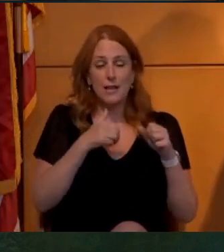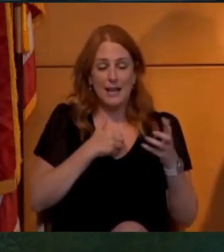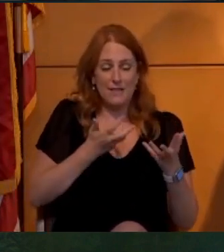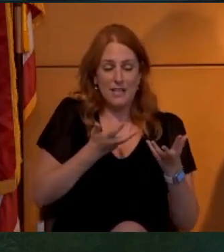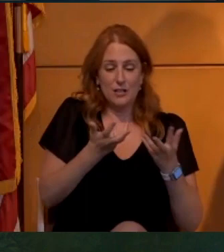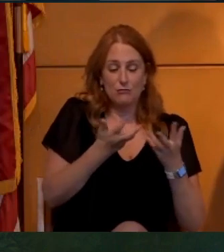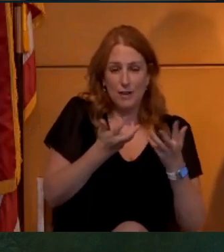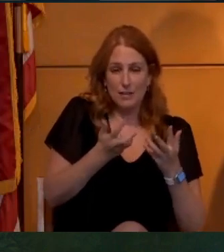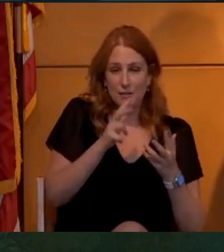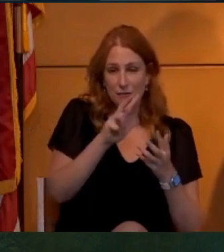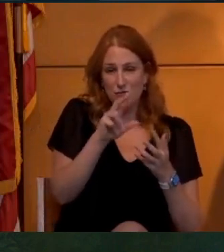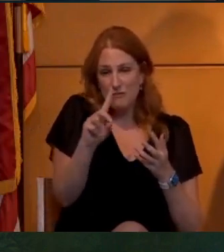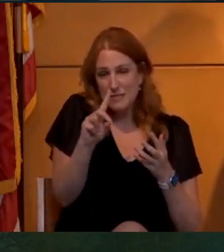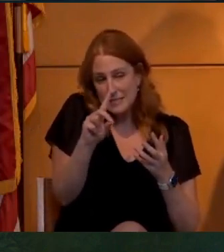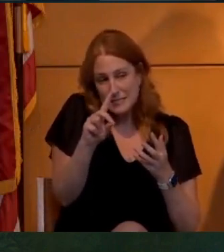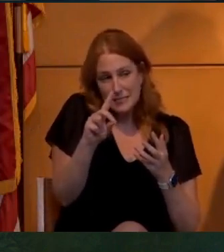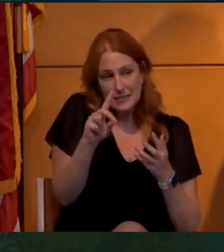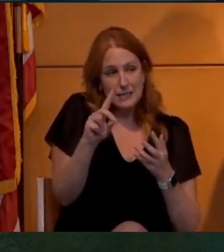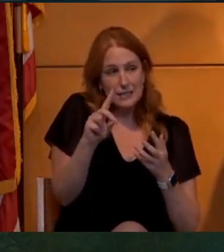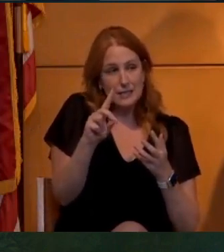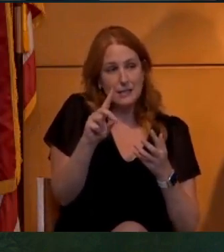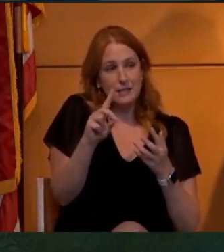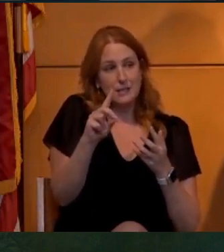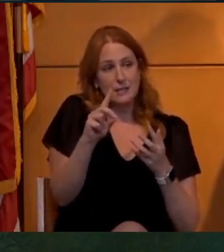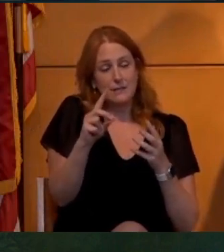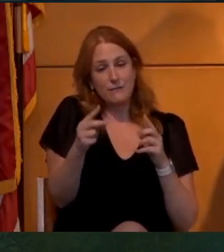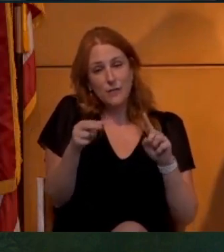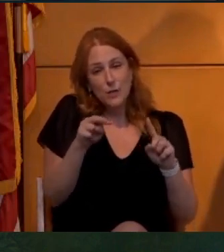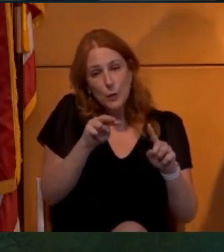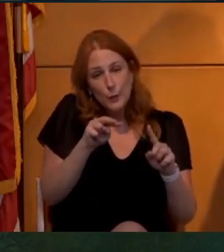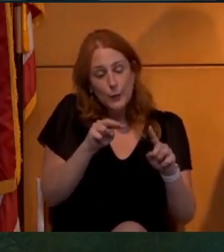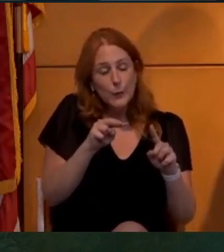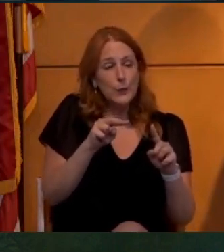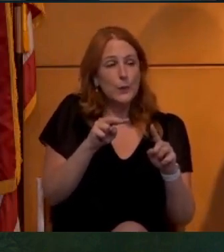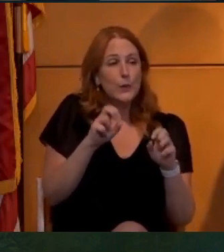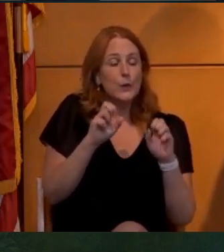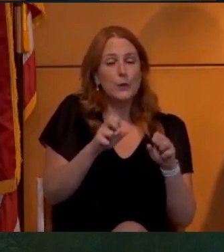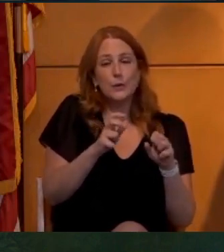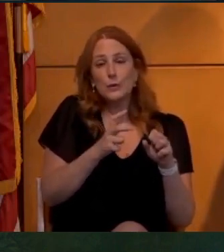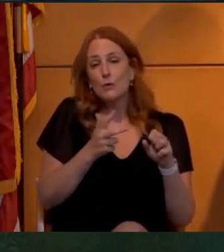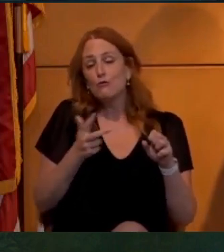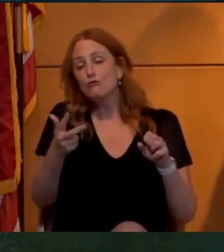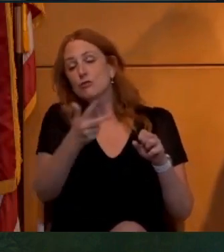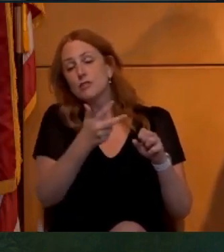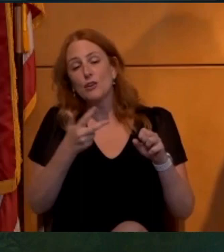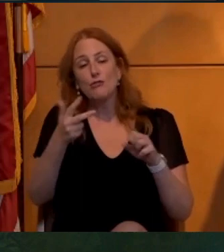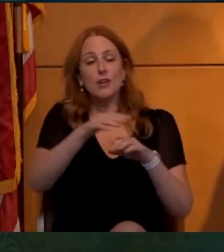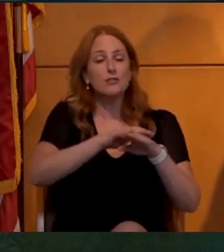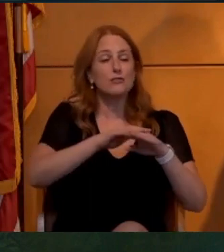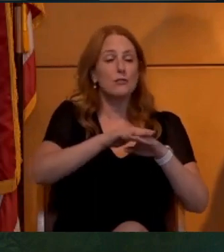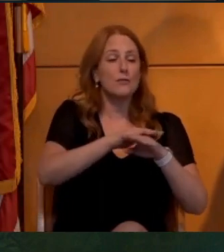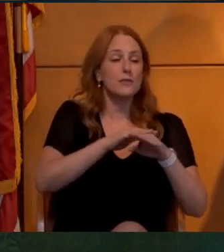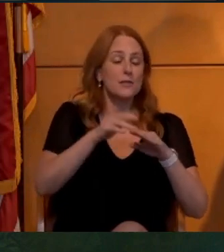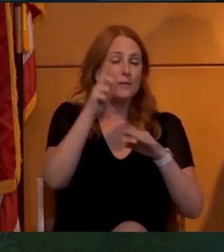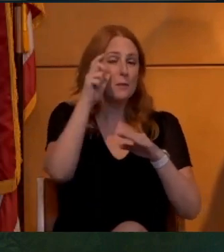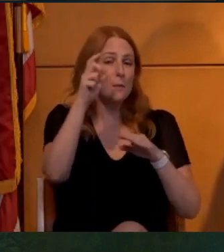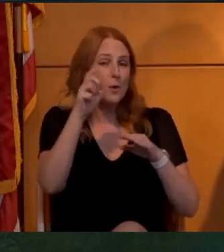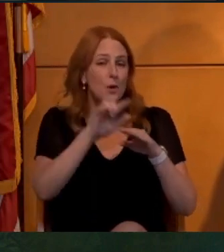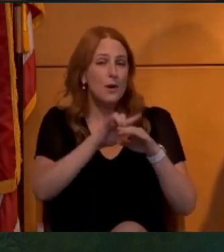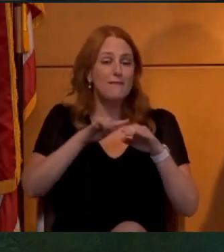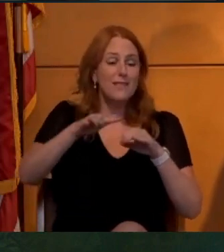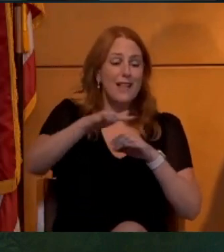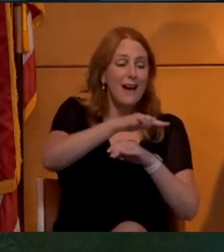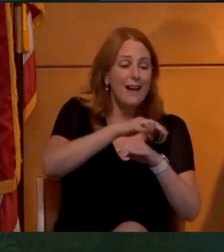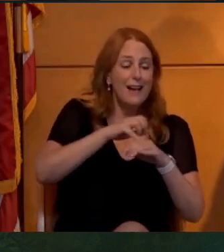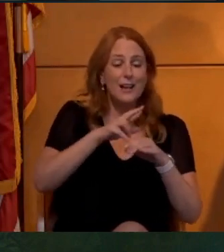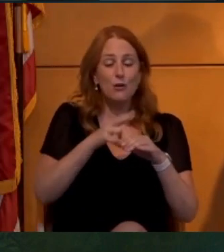interactive 3D view and go cruising across the surface of the moon, either roving or flying. It's a